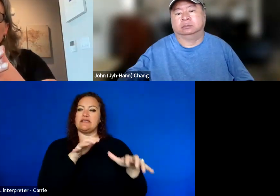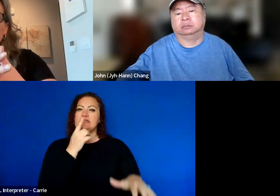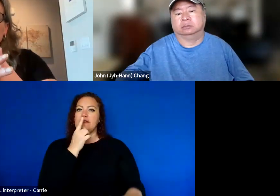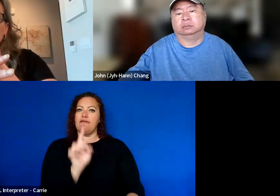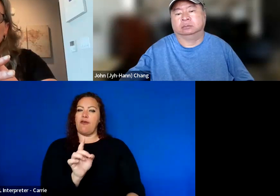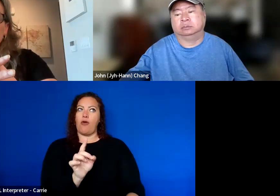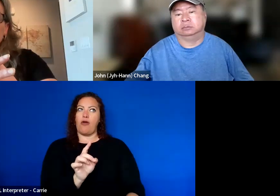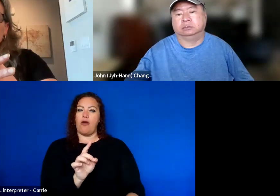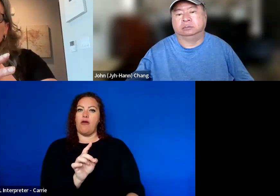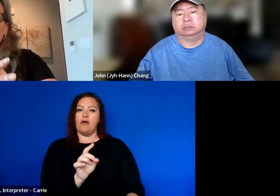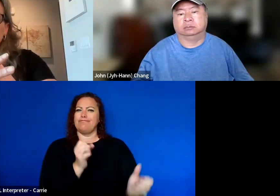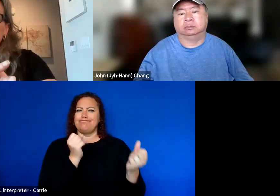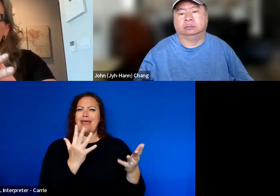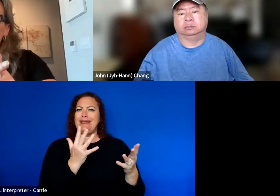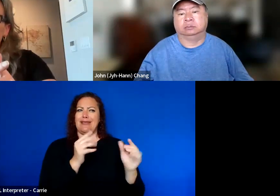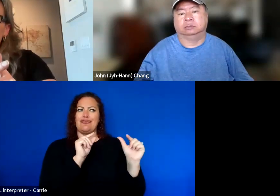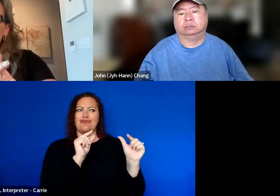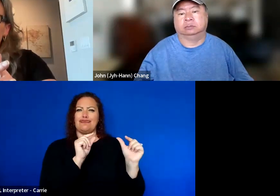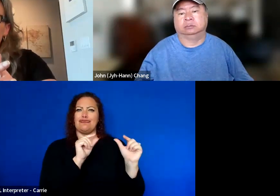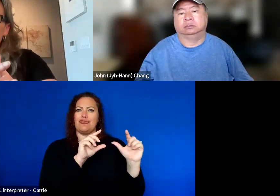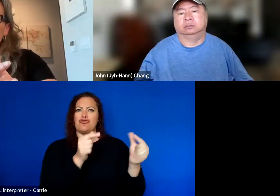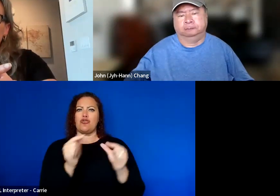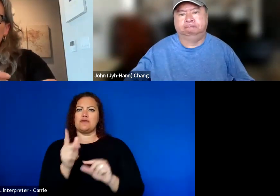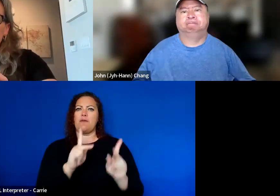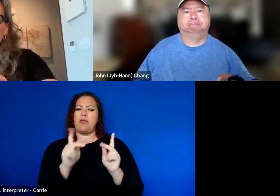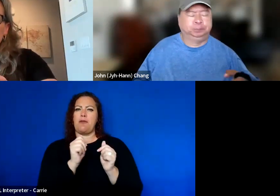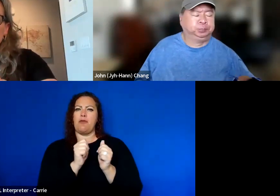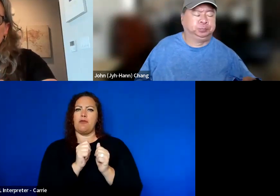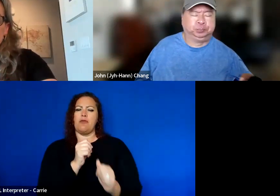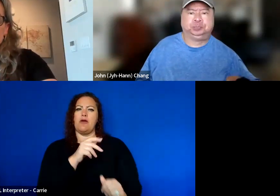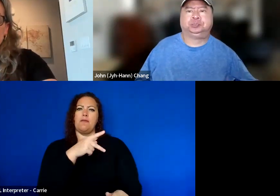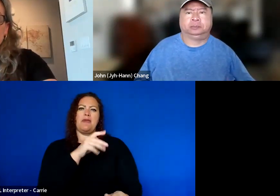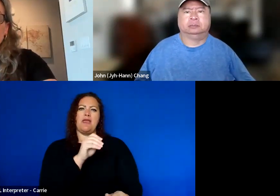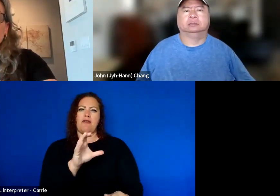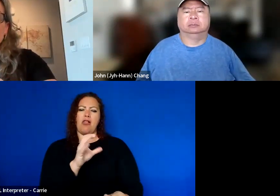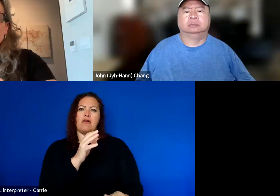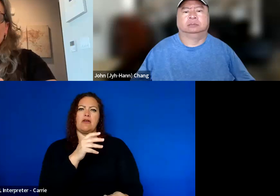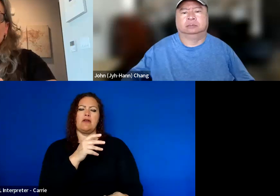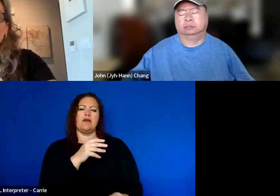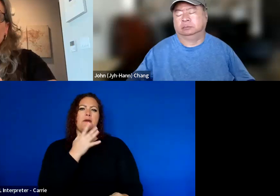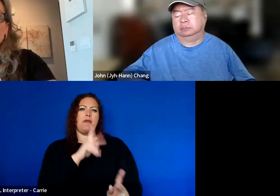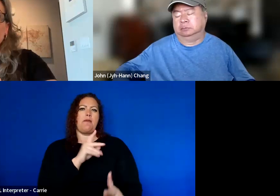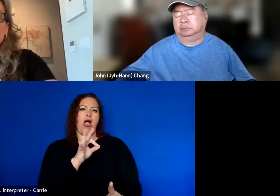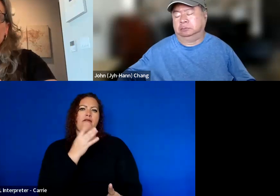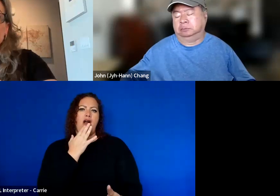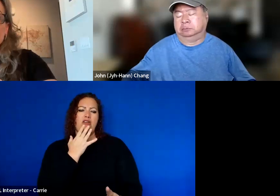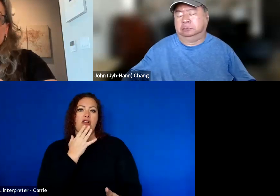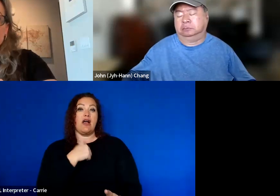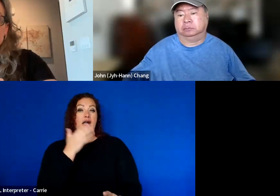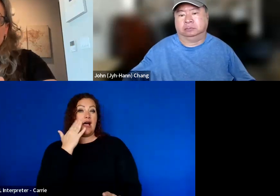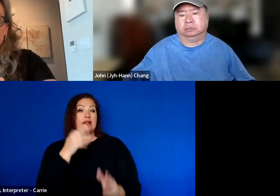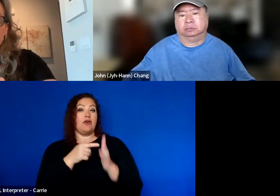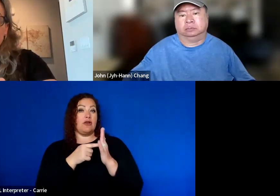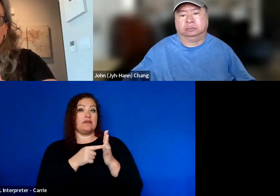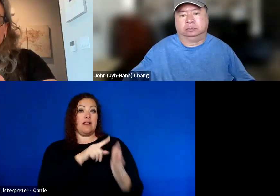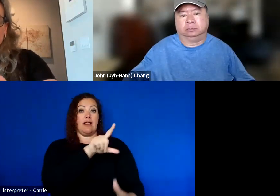for a number of groups of people of color. Mhm. And I know, for example, that in the Los